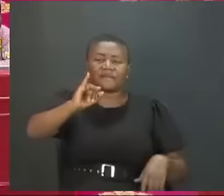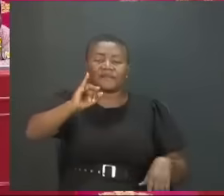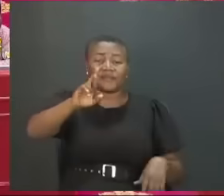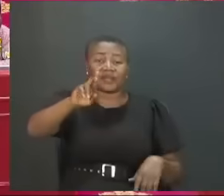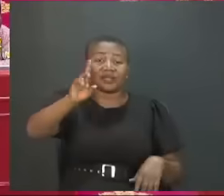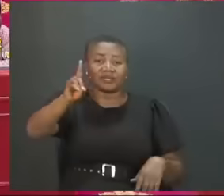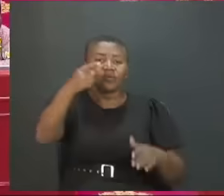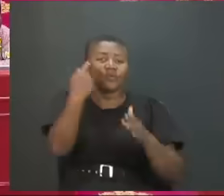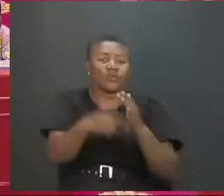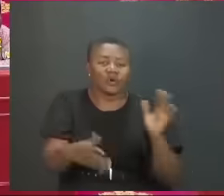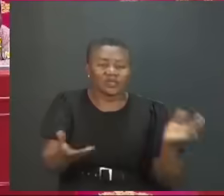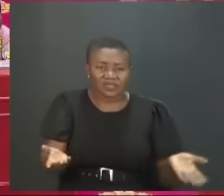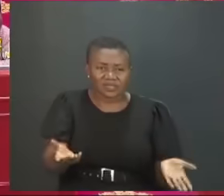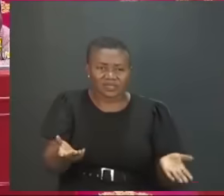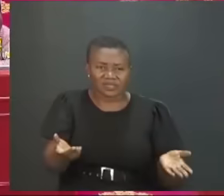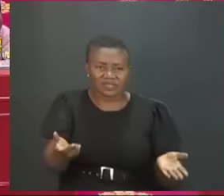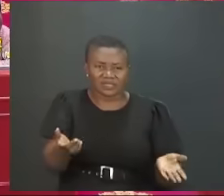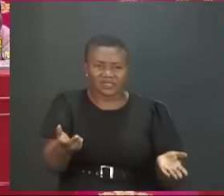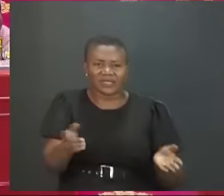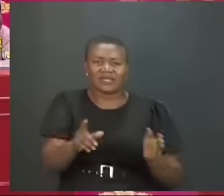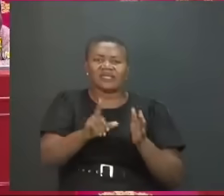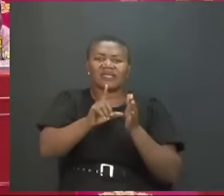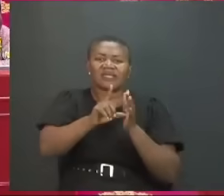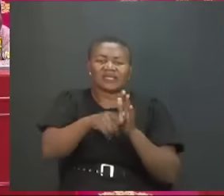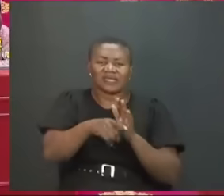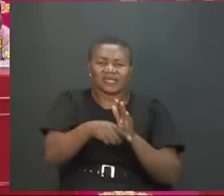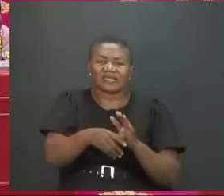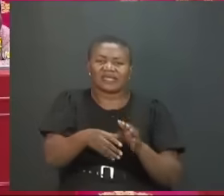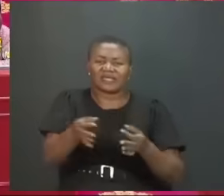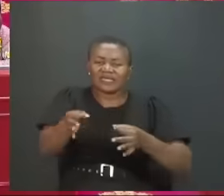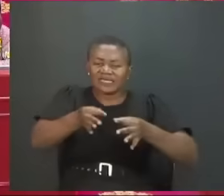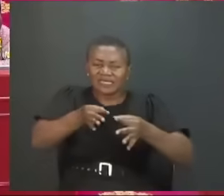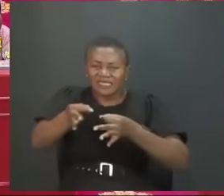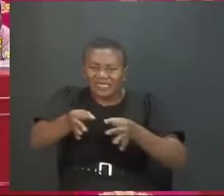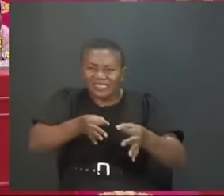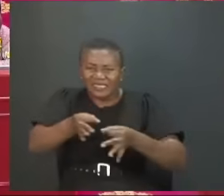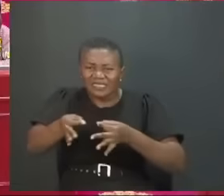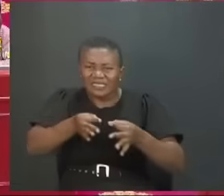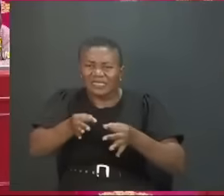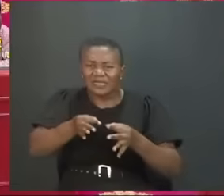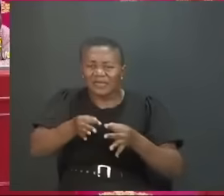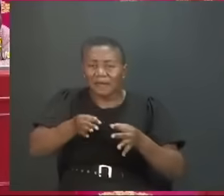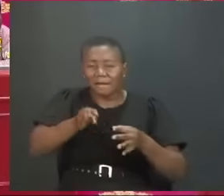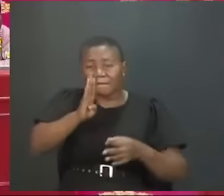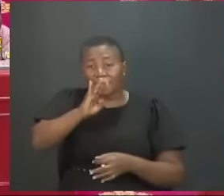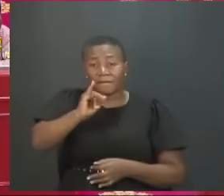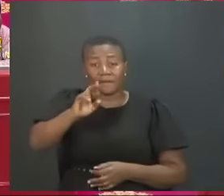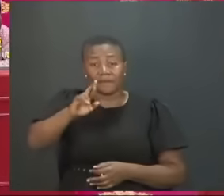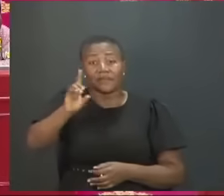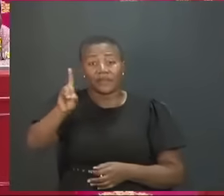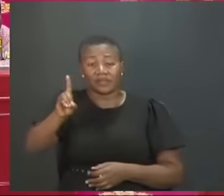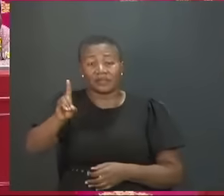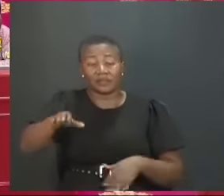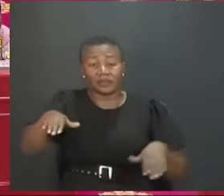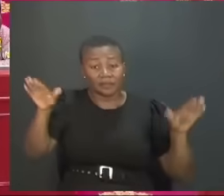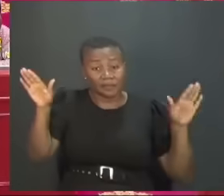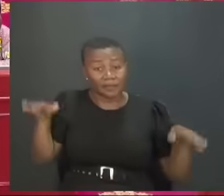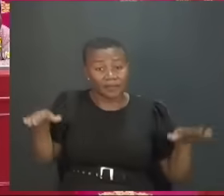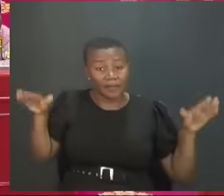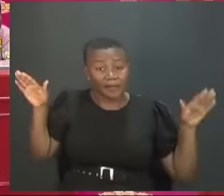tangent of explaining and describing a bird, because that is what he had prepared for in the